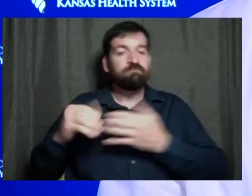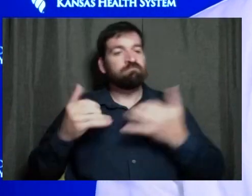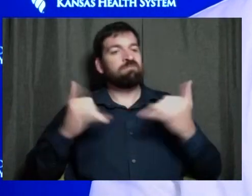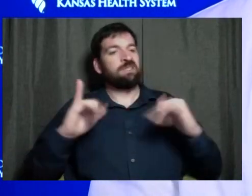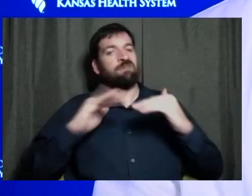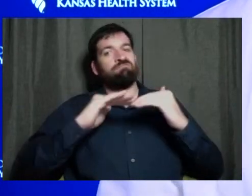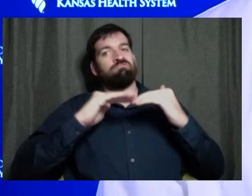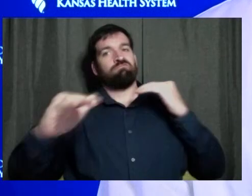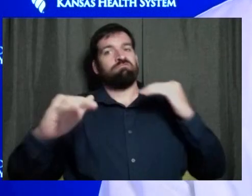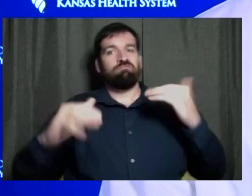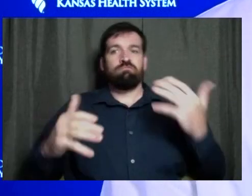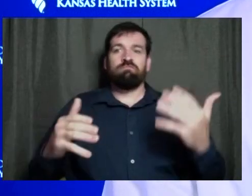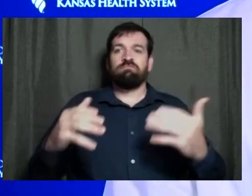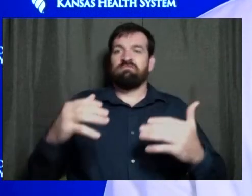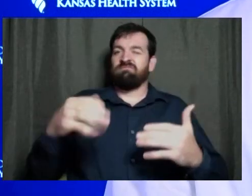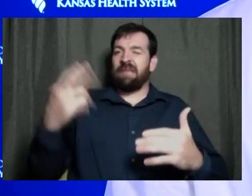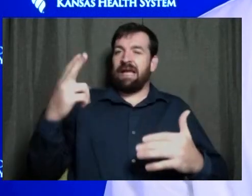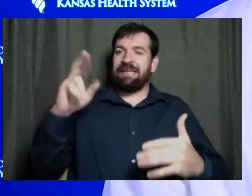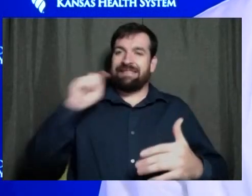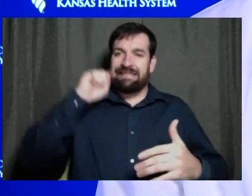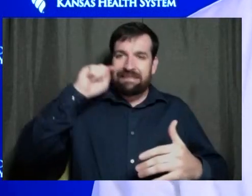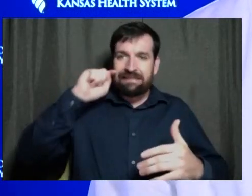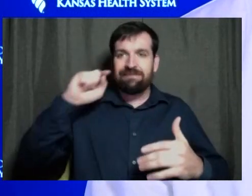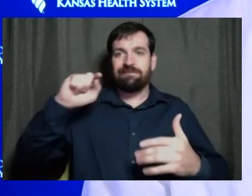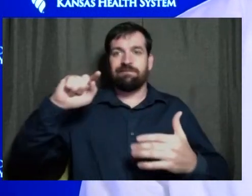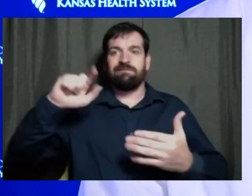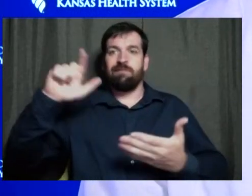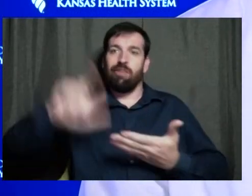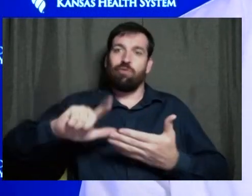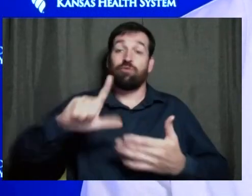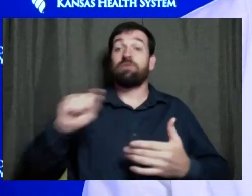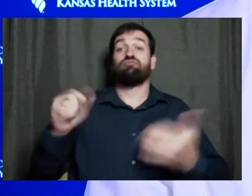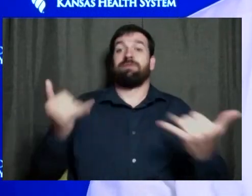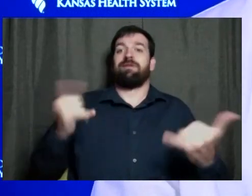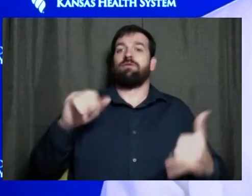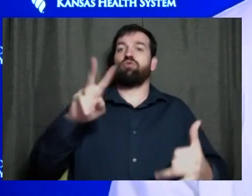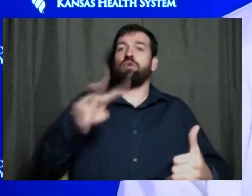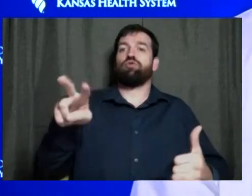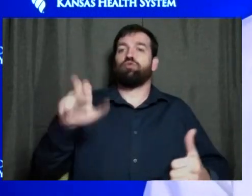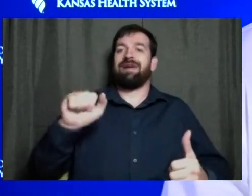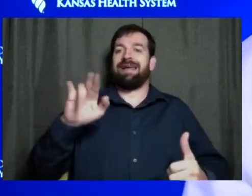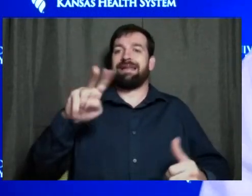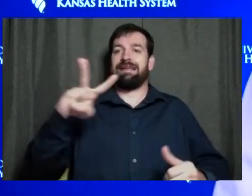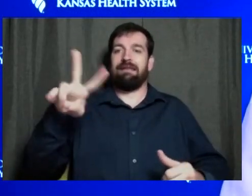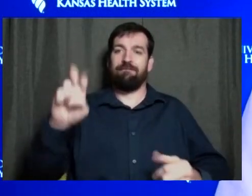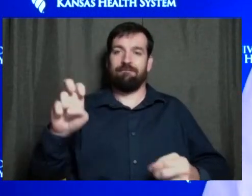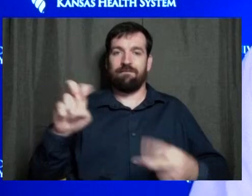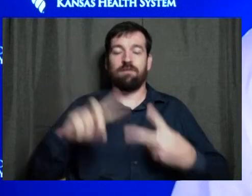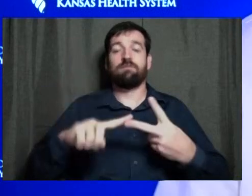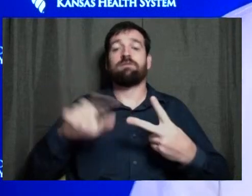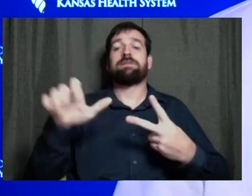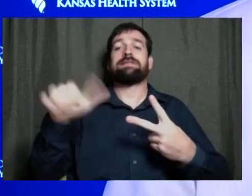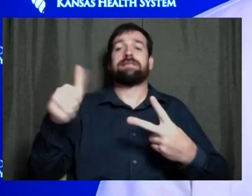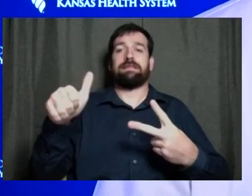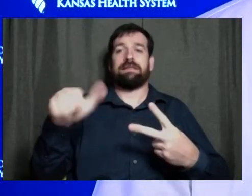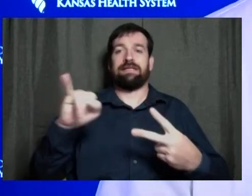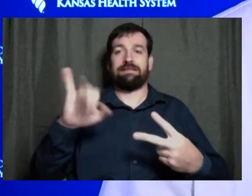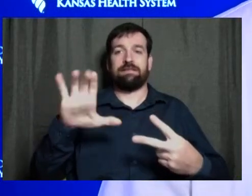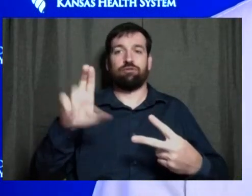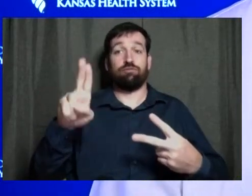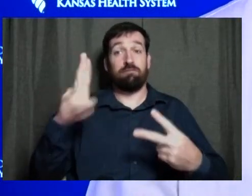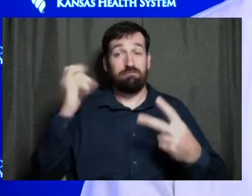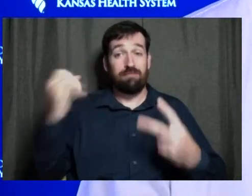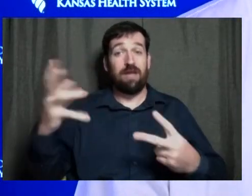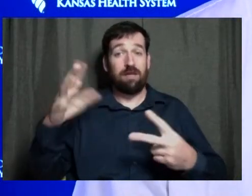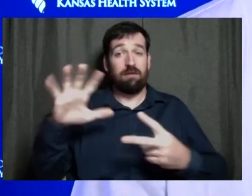that high teens to low 20s. We have 22 active infections right now, 10 in the ICU though, so a high proportion of our total active